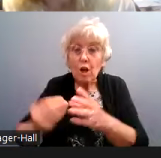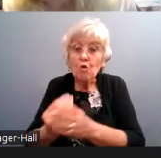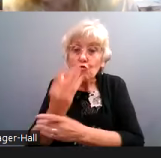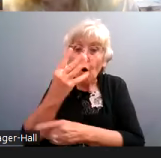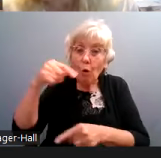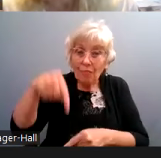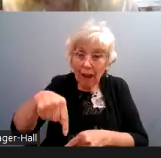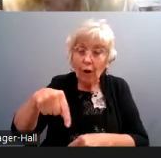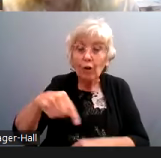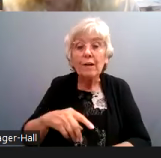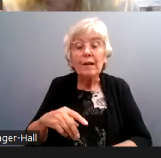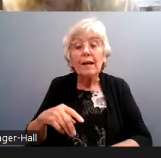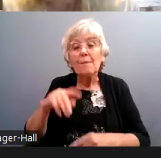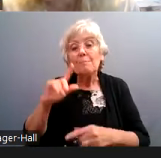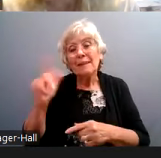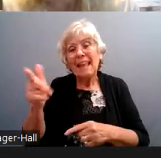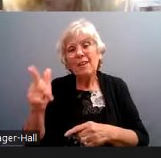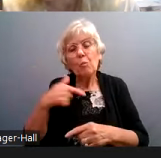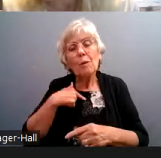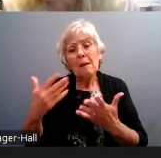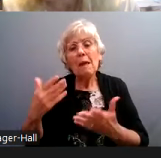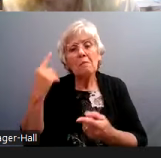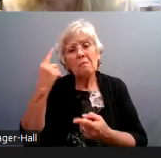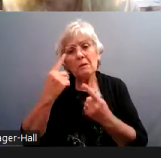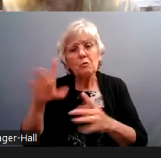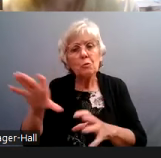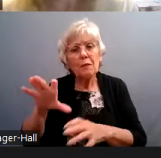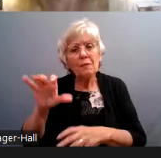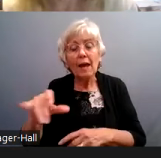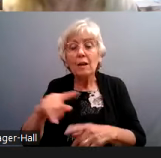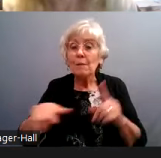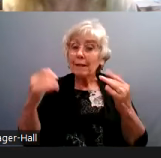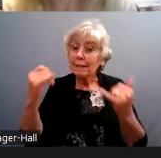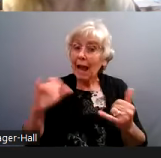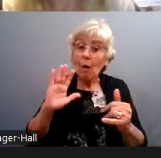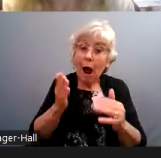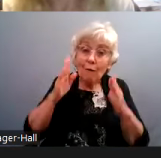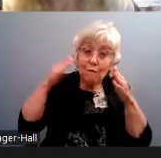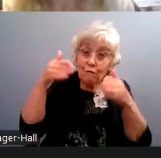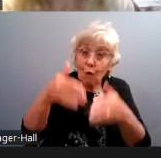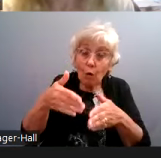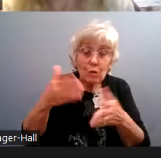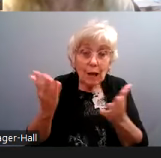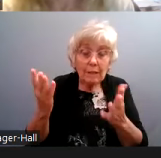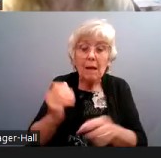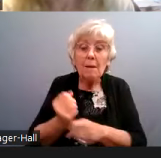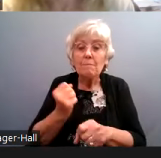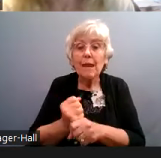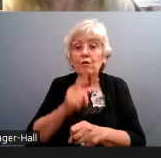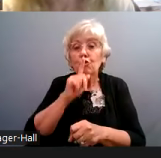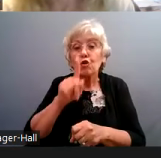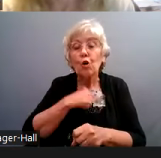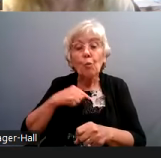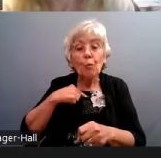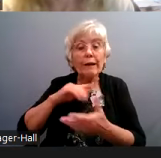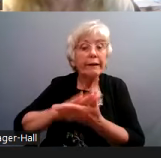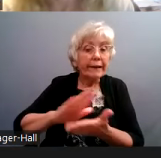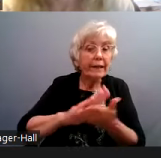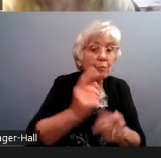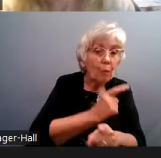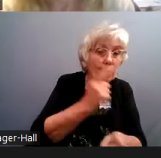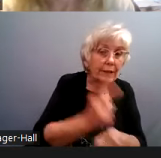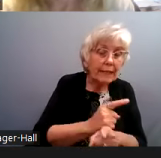consider at a later time, because I think right now our focus is to make sure that our cleaning practices and our